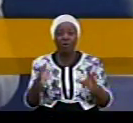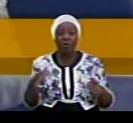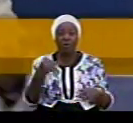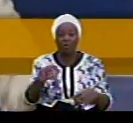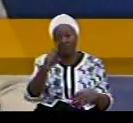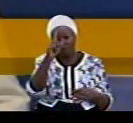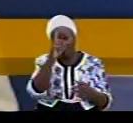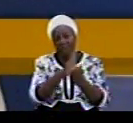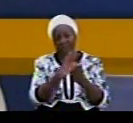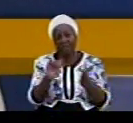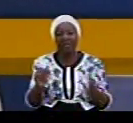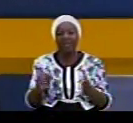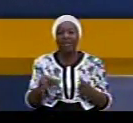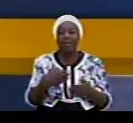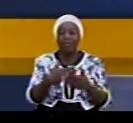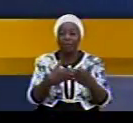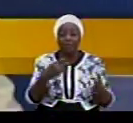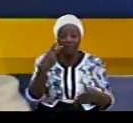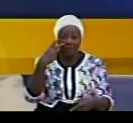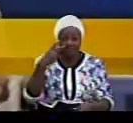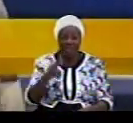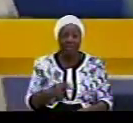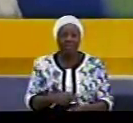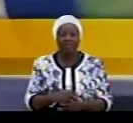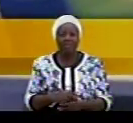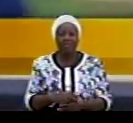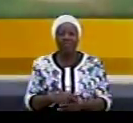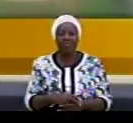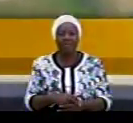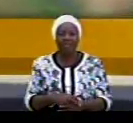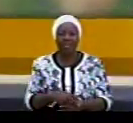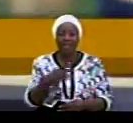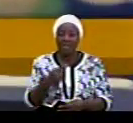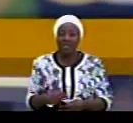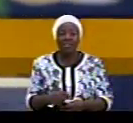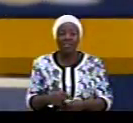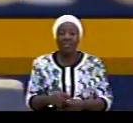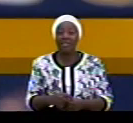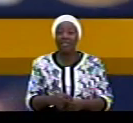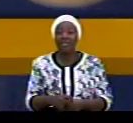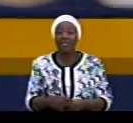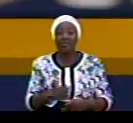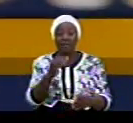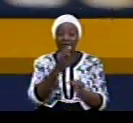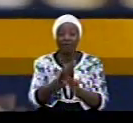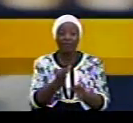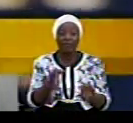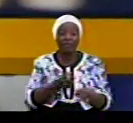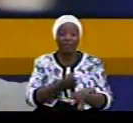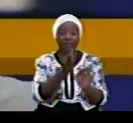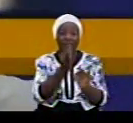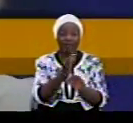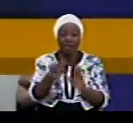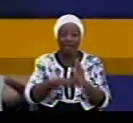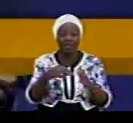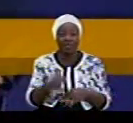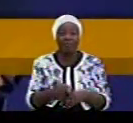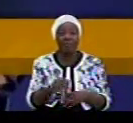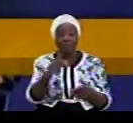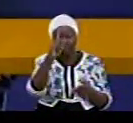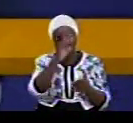before seeing. The bedrock of believing. The solid